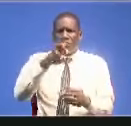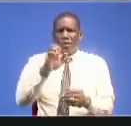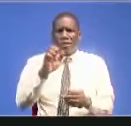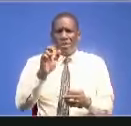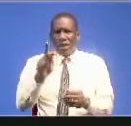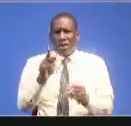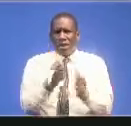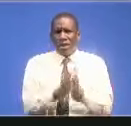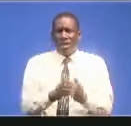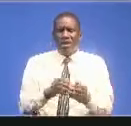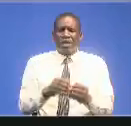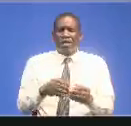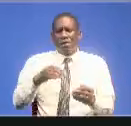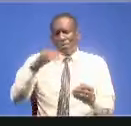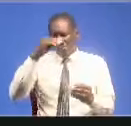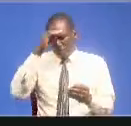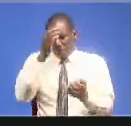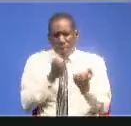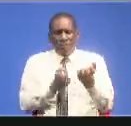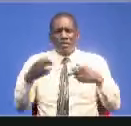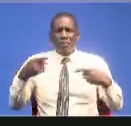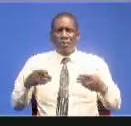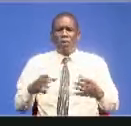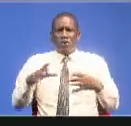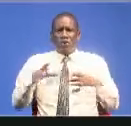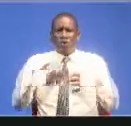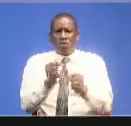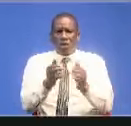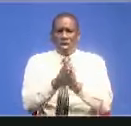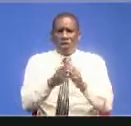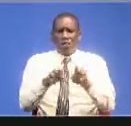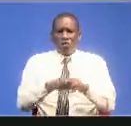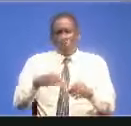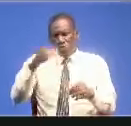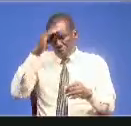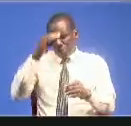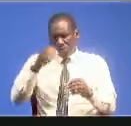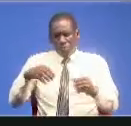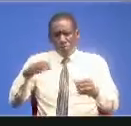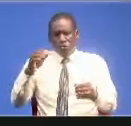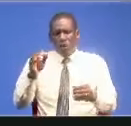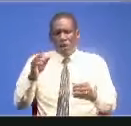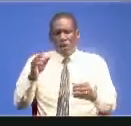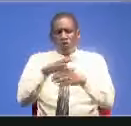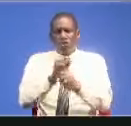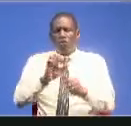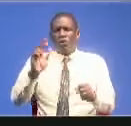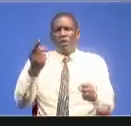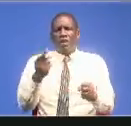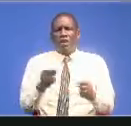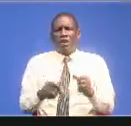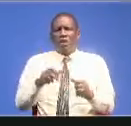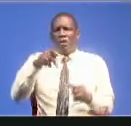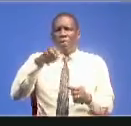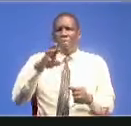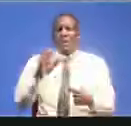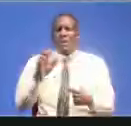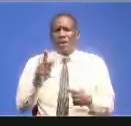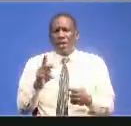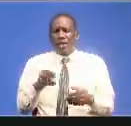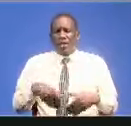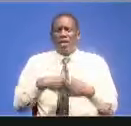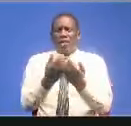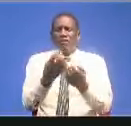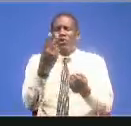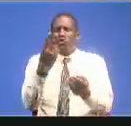Metropolitan Liquor Traders Association, Melta, as well as the Pubs, Entertainment and Restaurants Association of Kenya, that's Perak, granting the